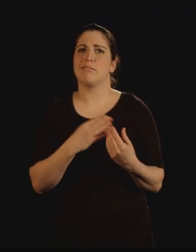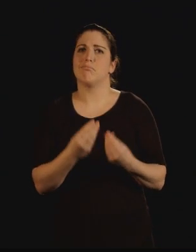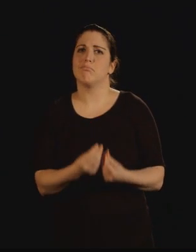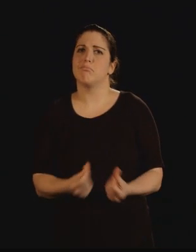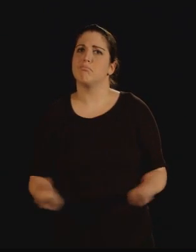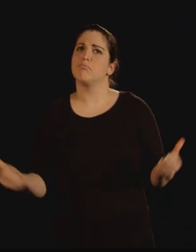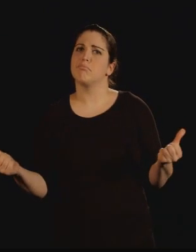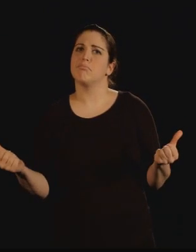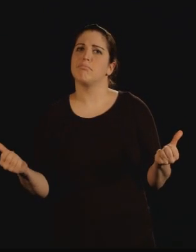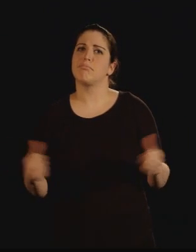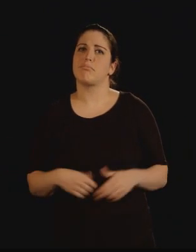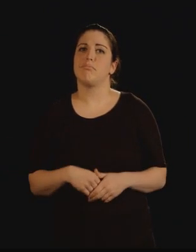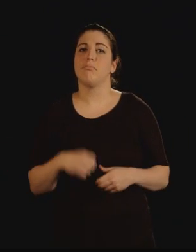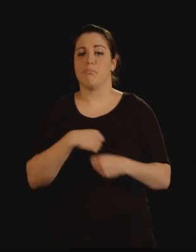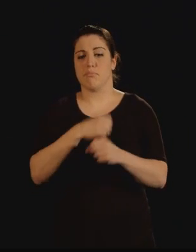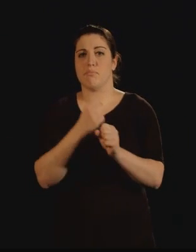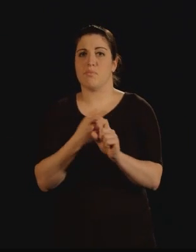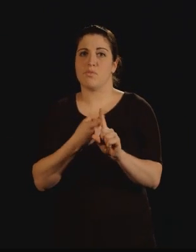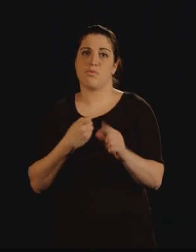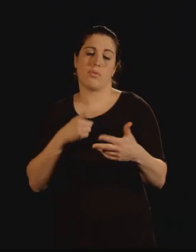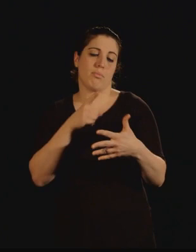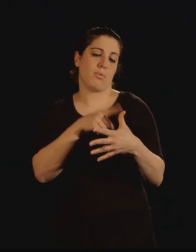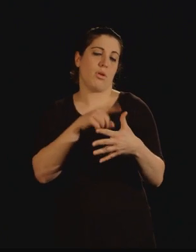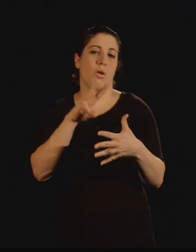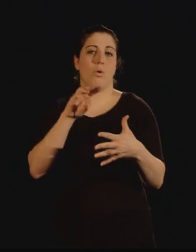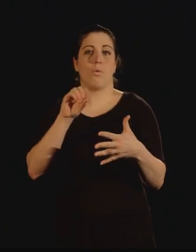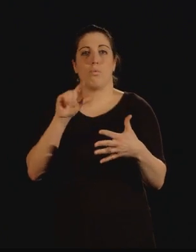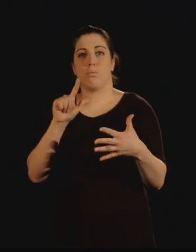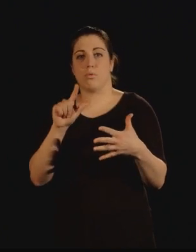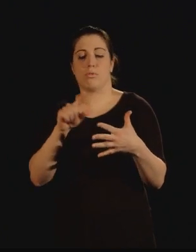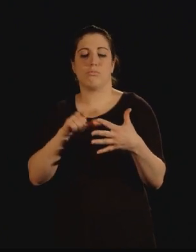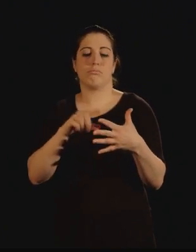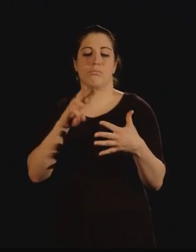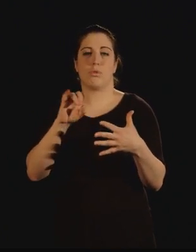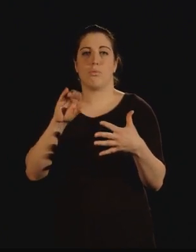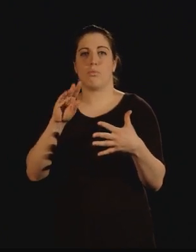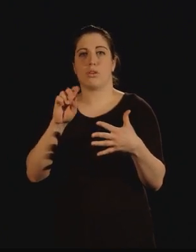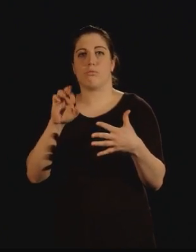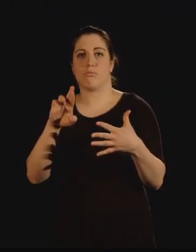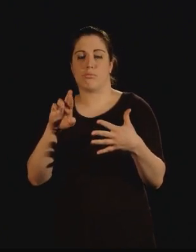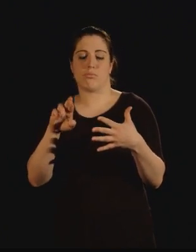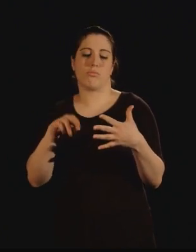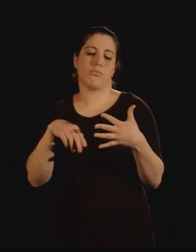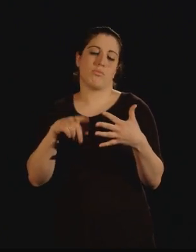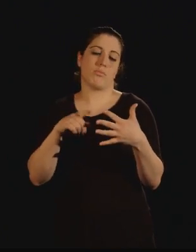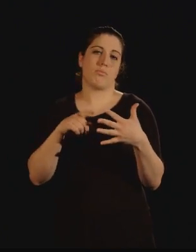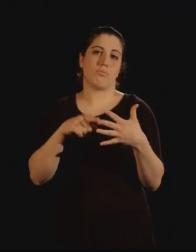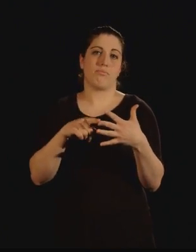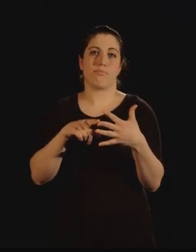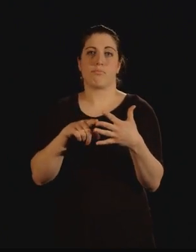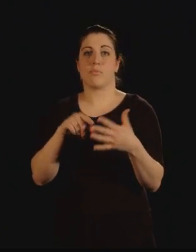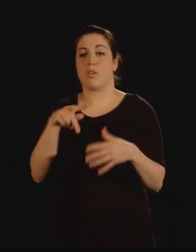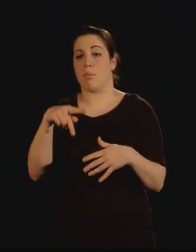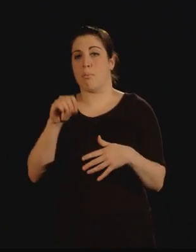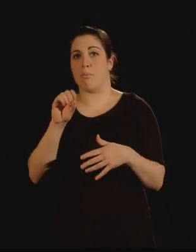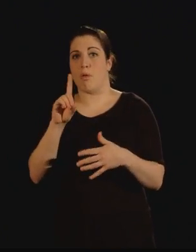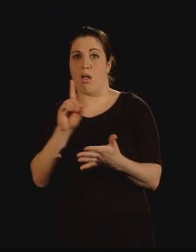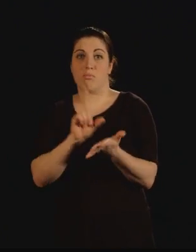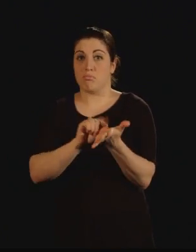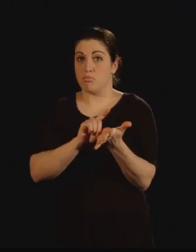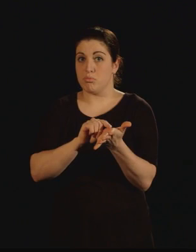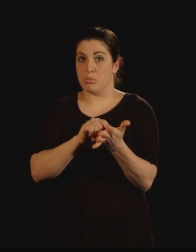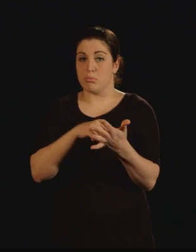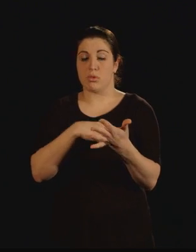casket made of wool or wicker or cardboard. How about a pod made from